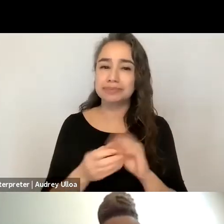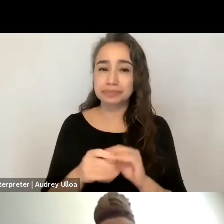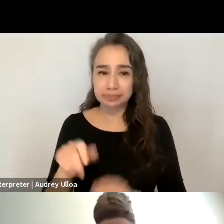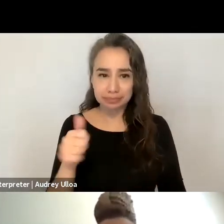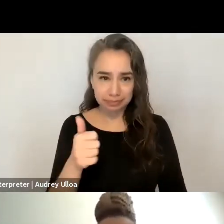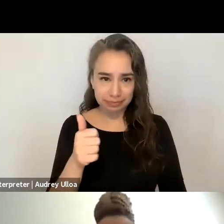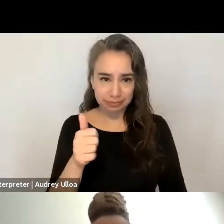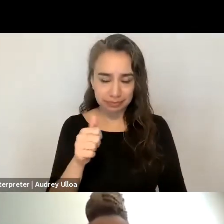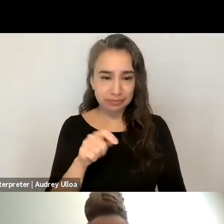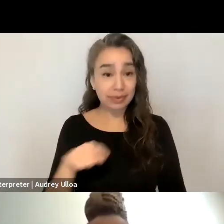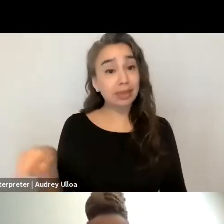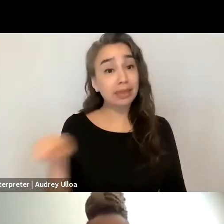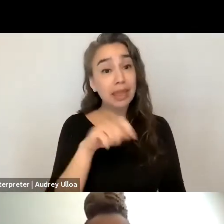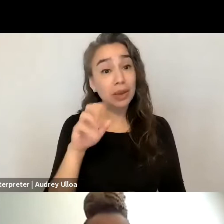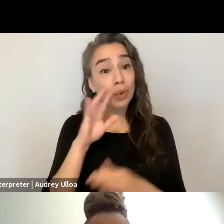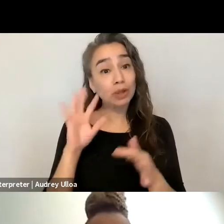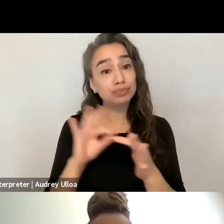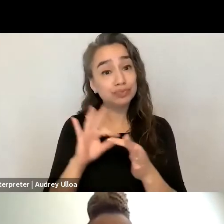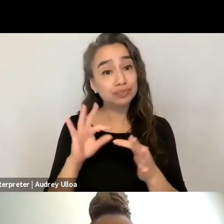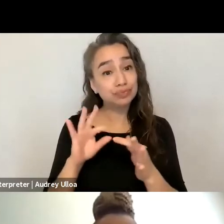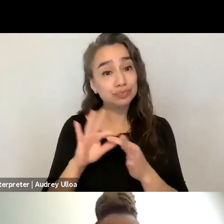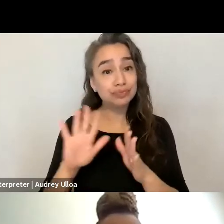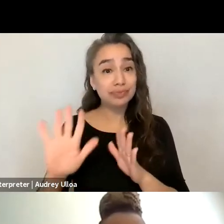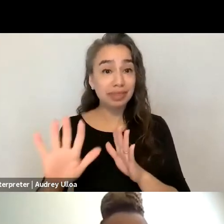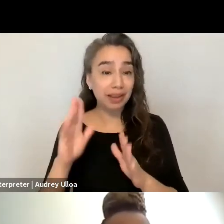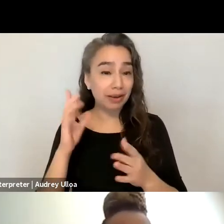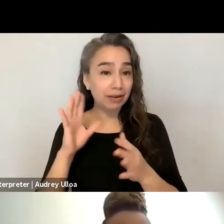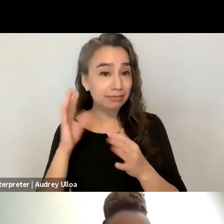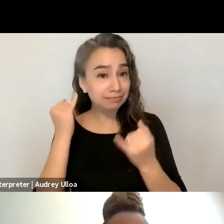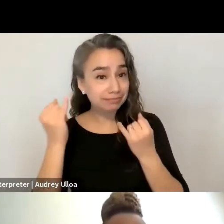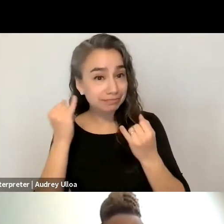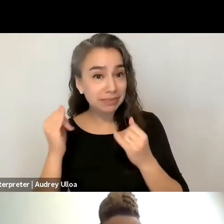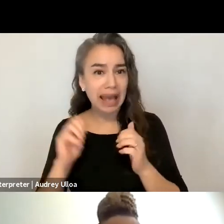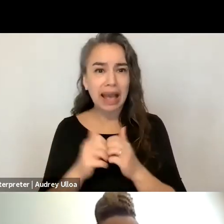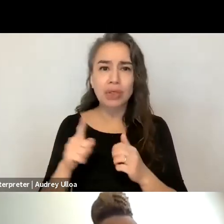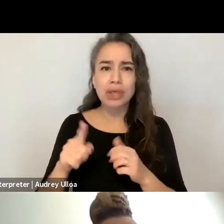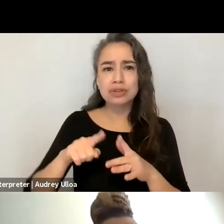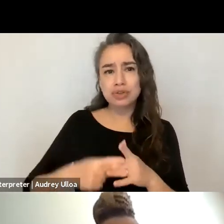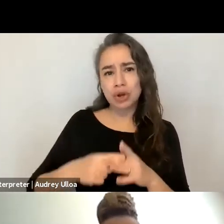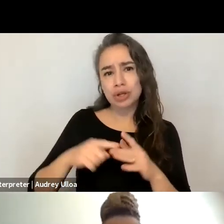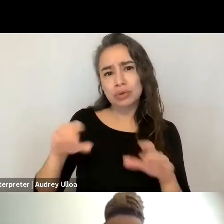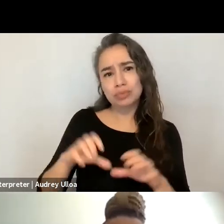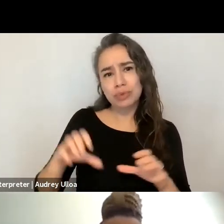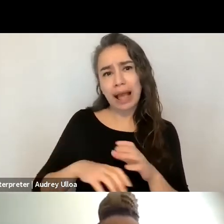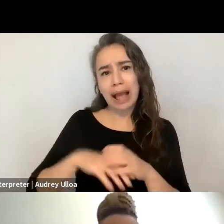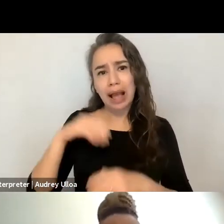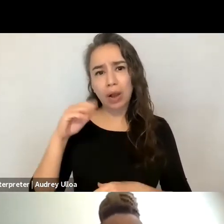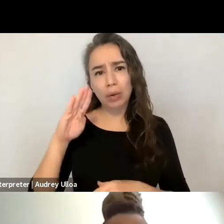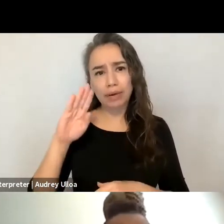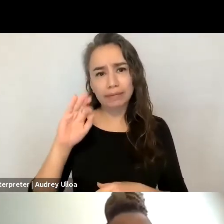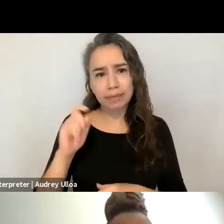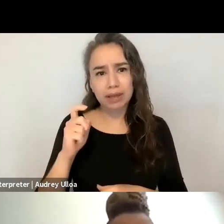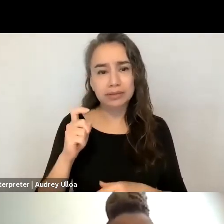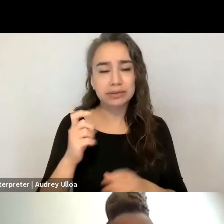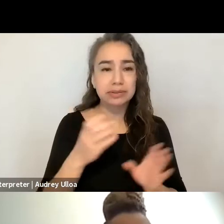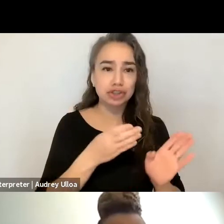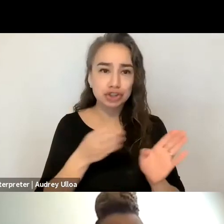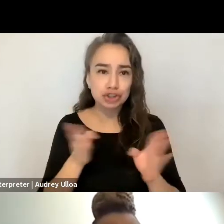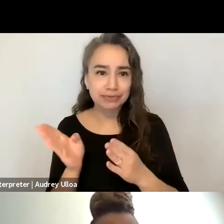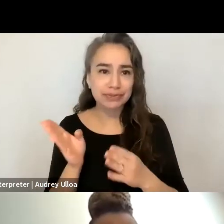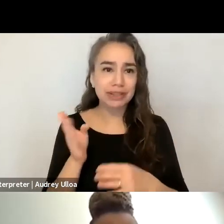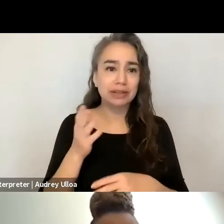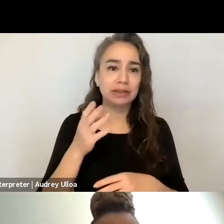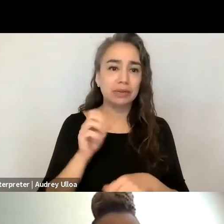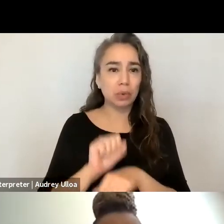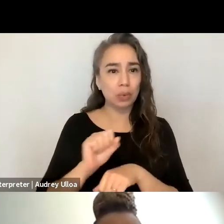how they've started doing things out of the box as far as their thinking and shifting and pivoting the work that they do in